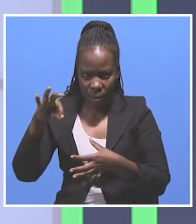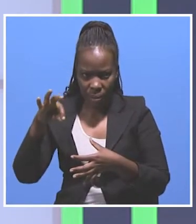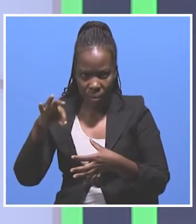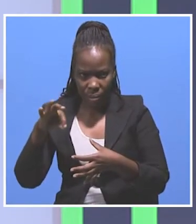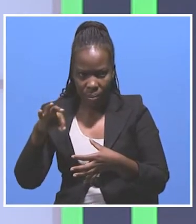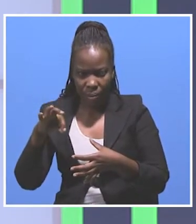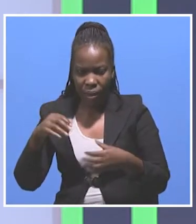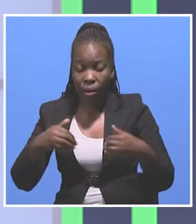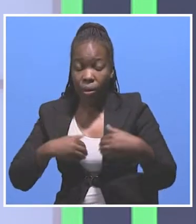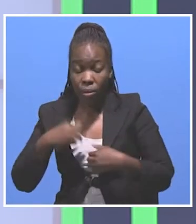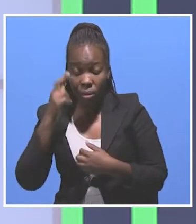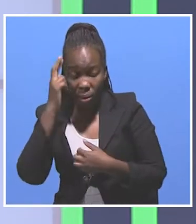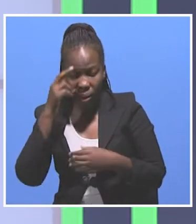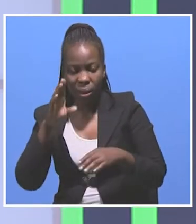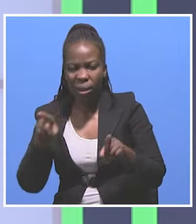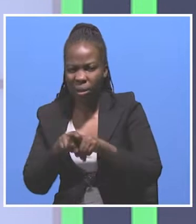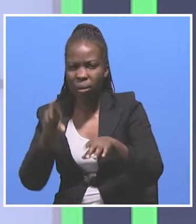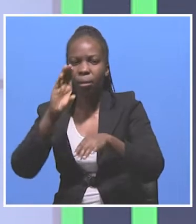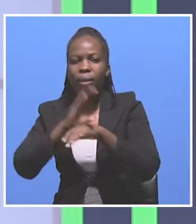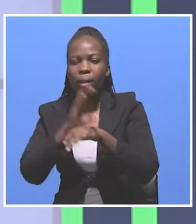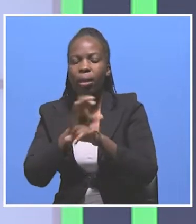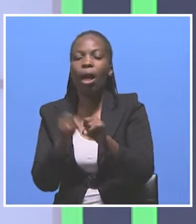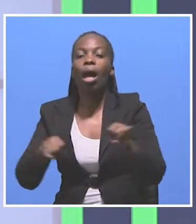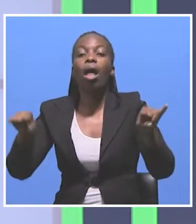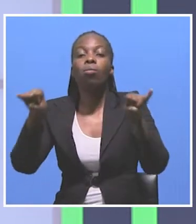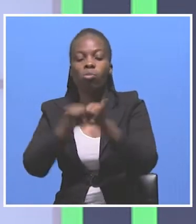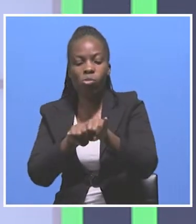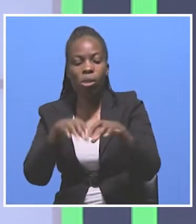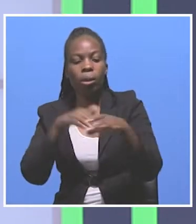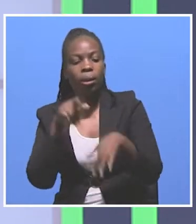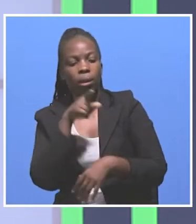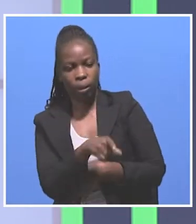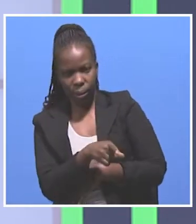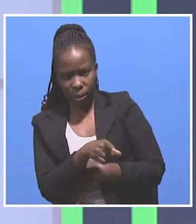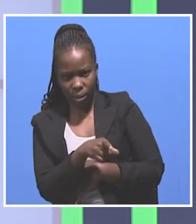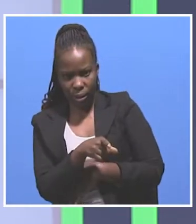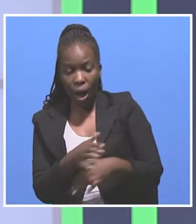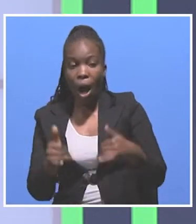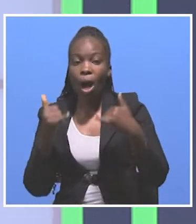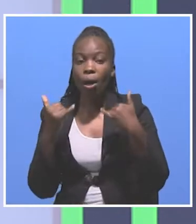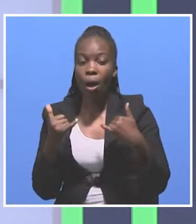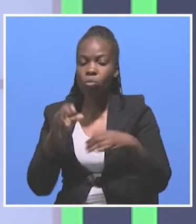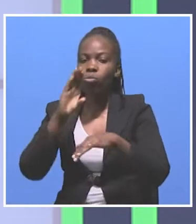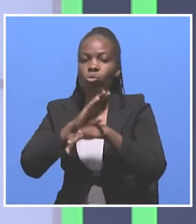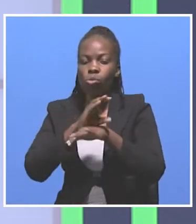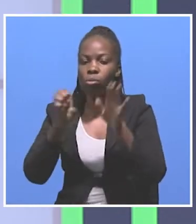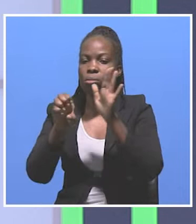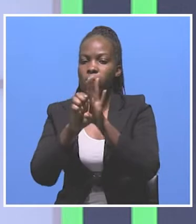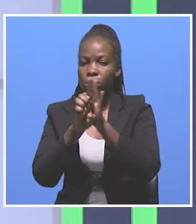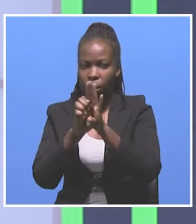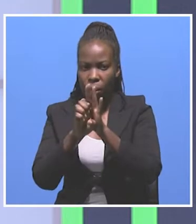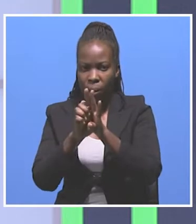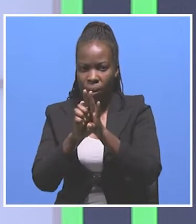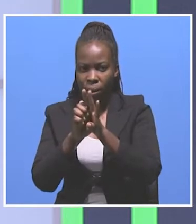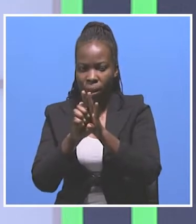we've realized that the church is very cardinal in this campaign. And so the church, for example,